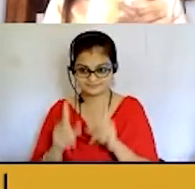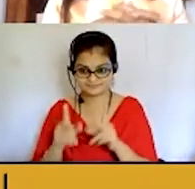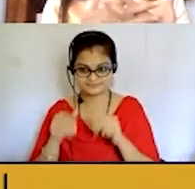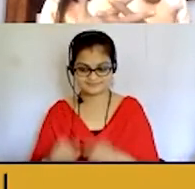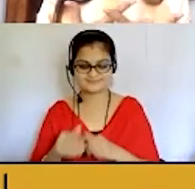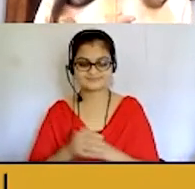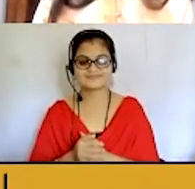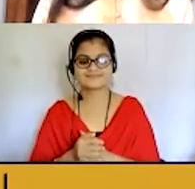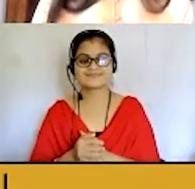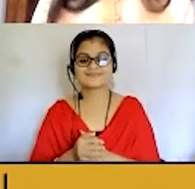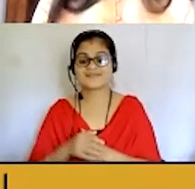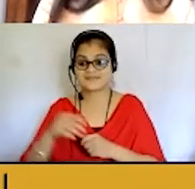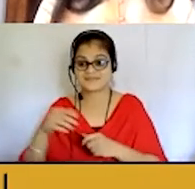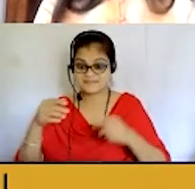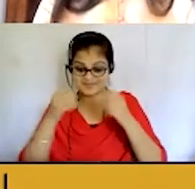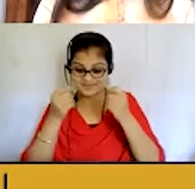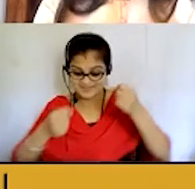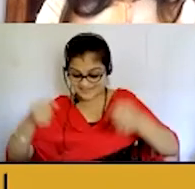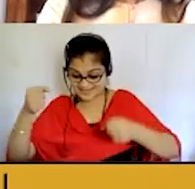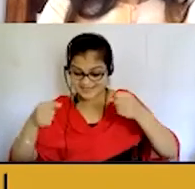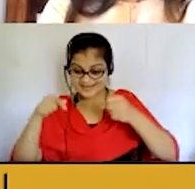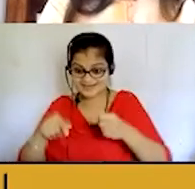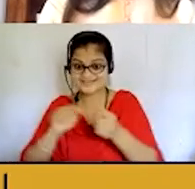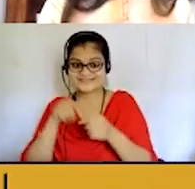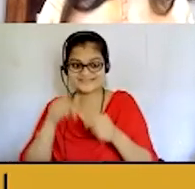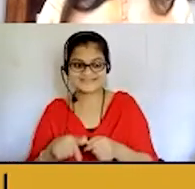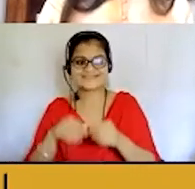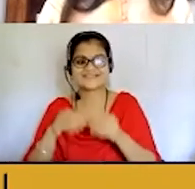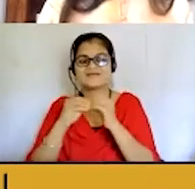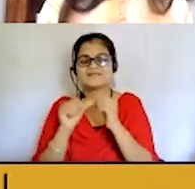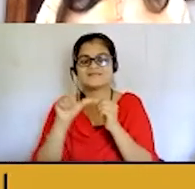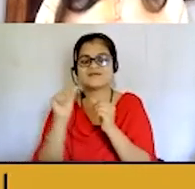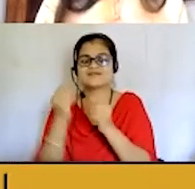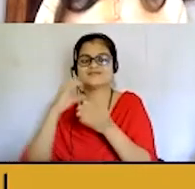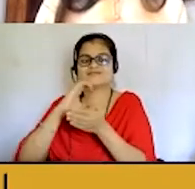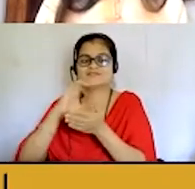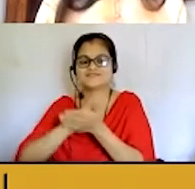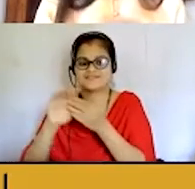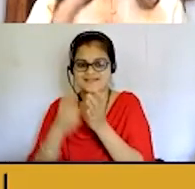So from a puppet, we move to a Balachari sari from our textile collection.